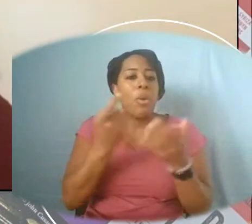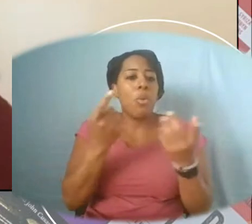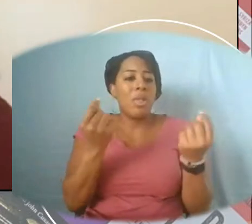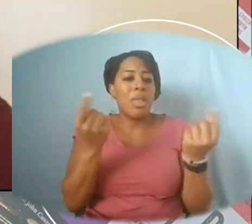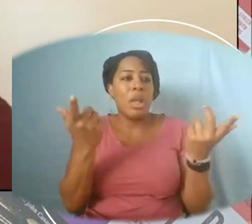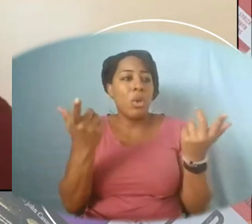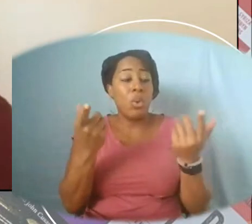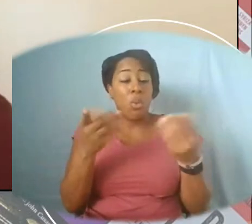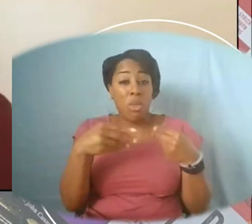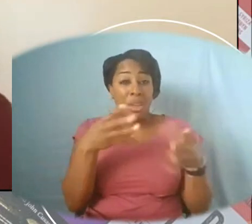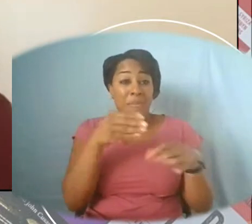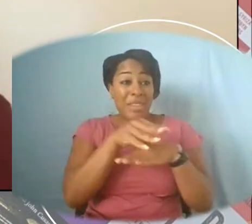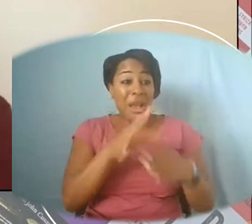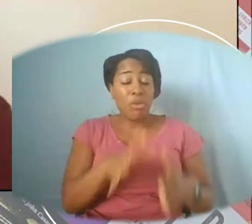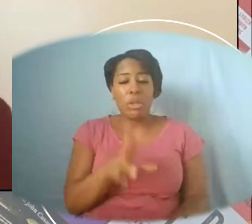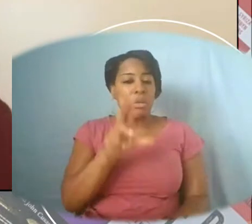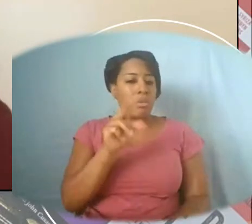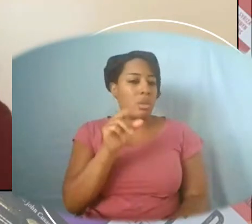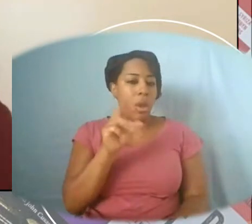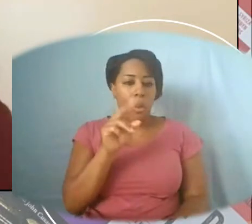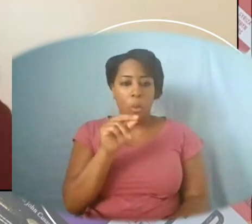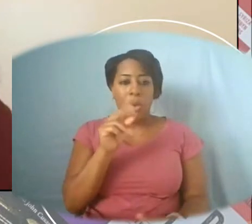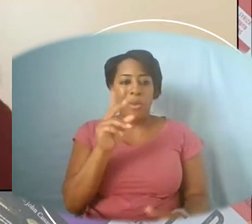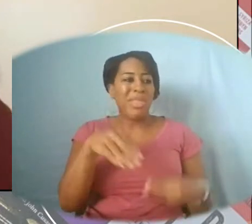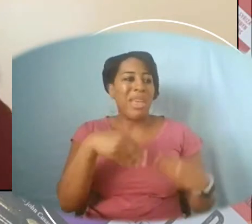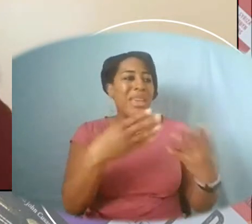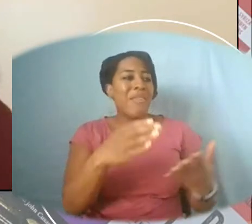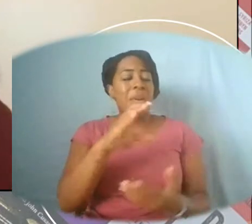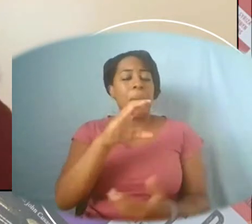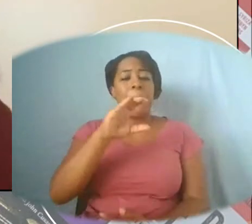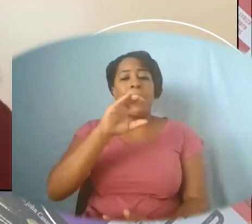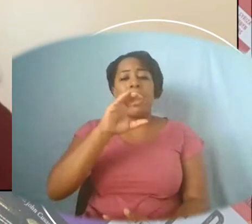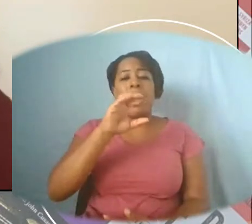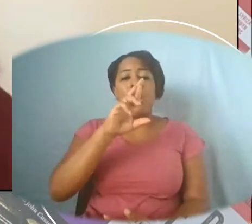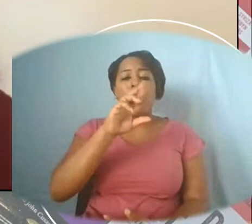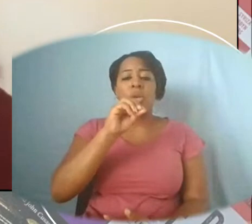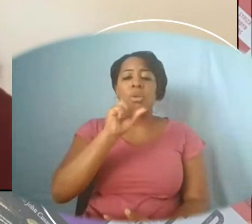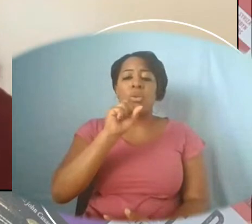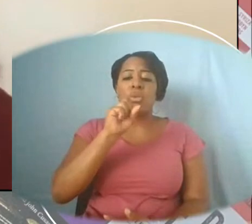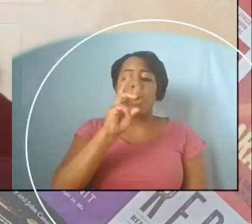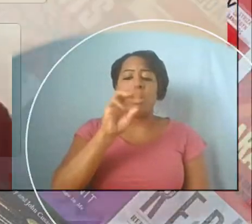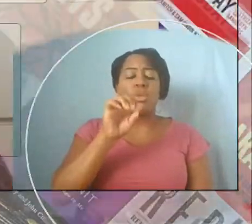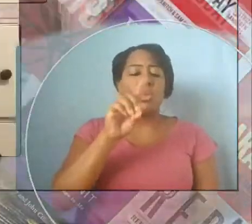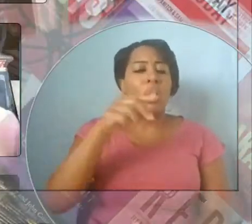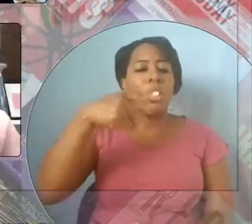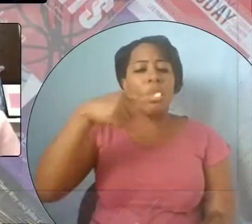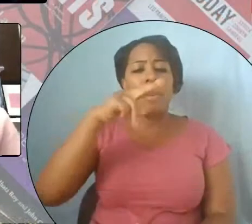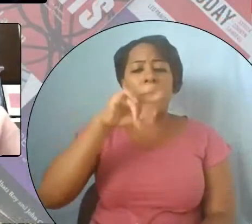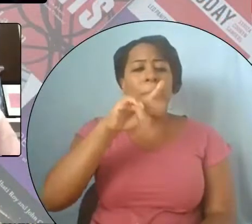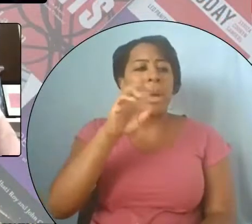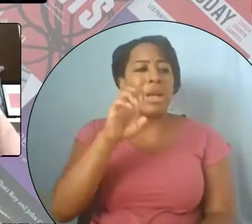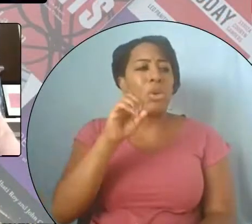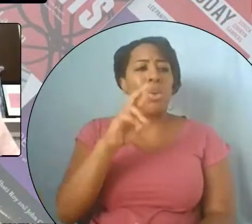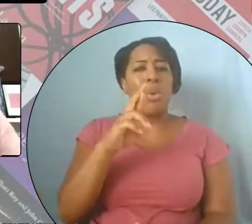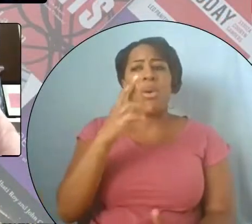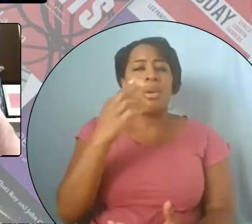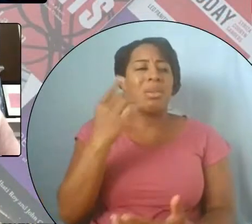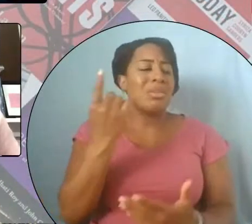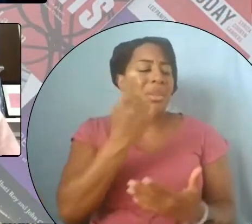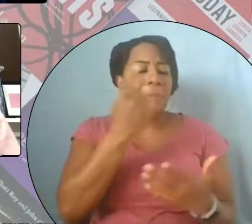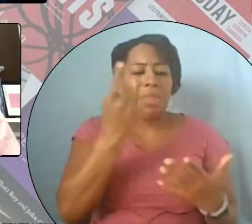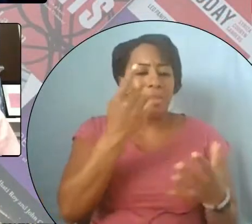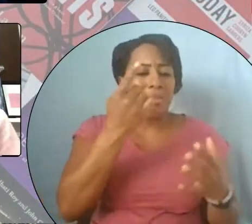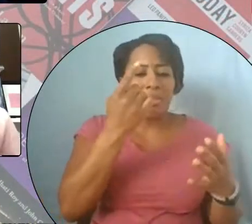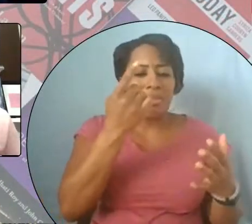health counseling session. And this is normal inside right now. Sorry. And if I could just piggyback off of like the piece